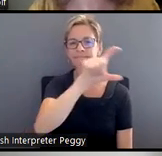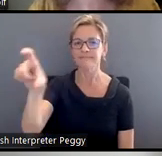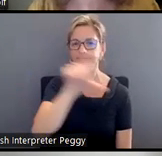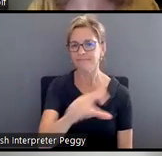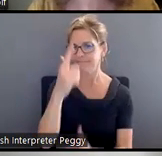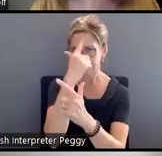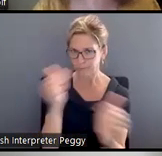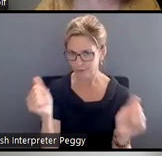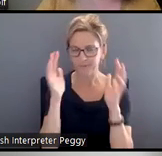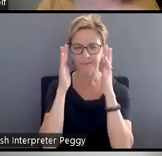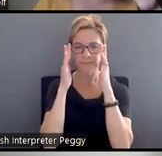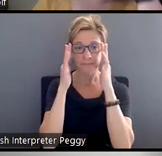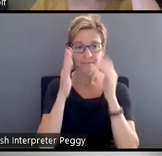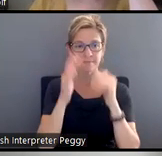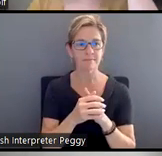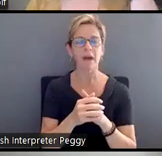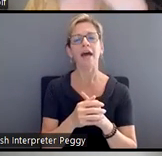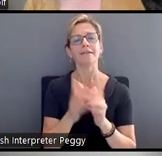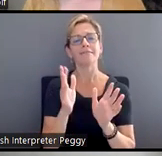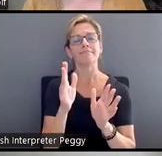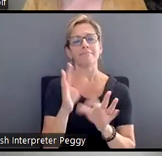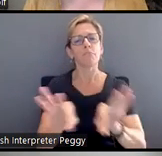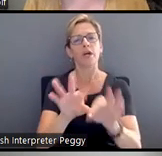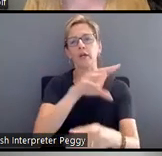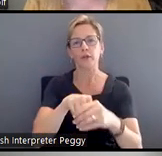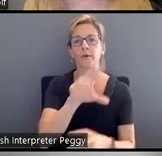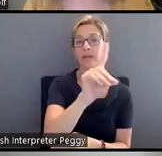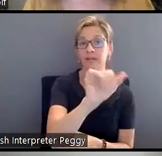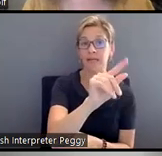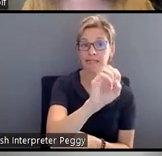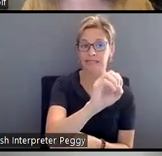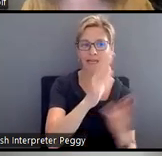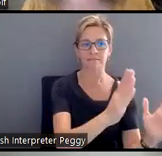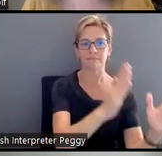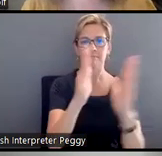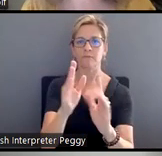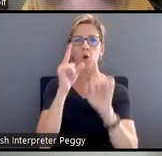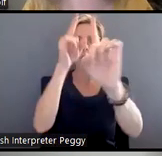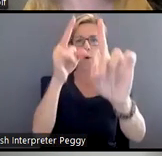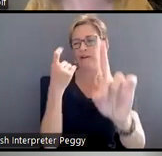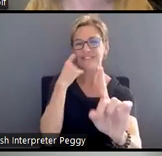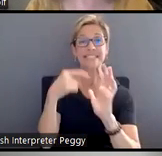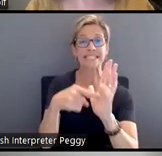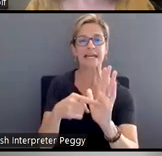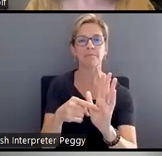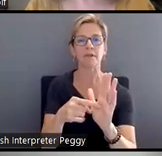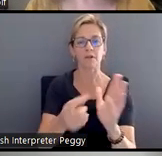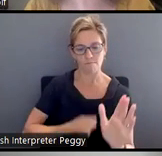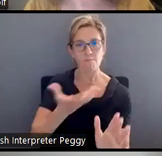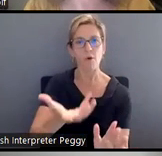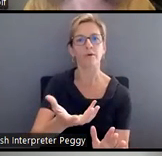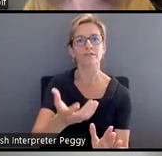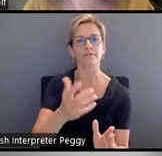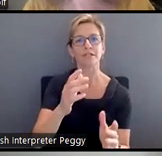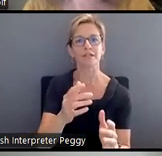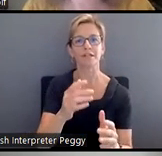but ideally you're going to look at dates. You're going to look at the goal. So we mentioned the poetry contest in April. We're going to look